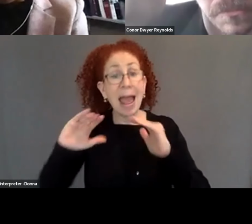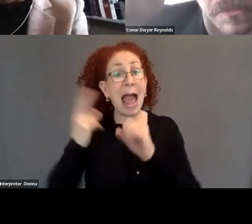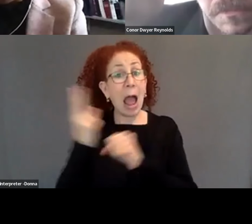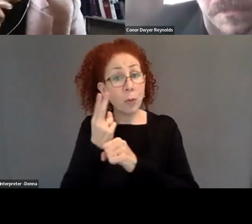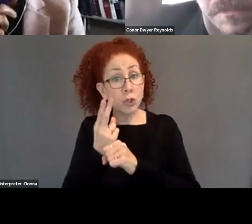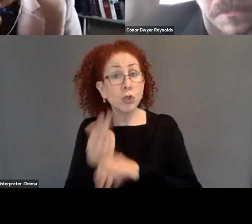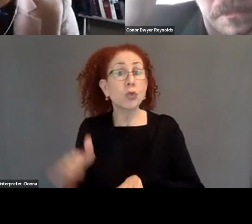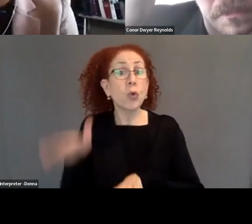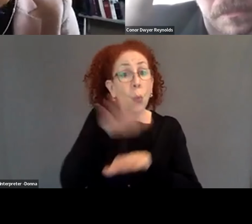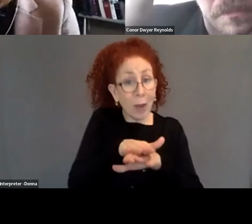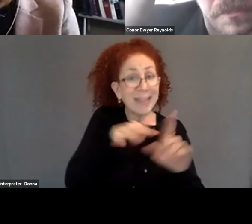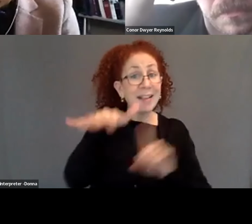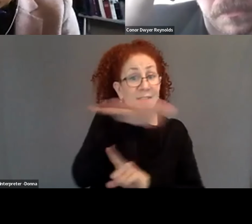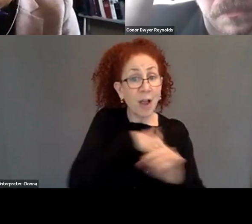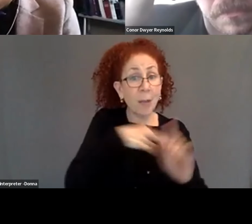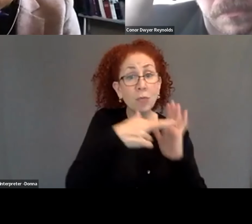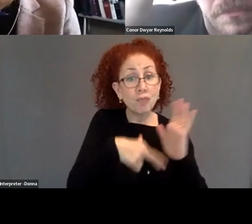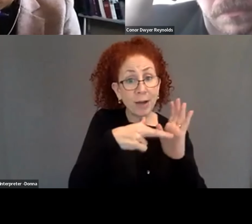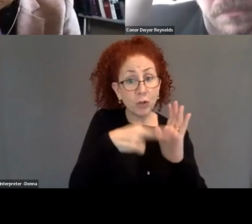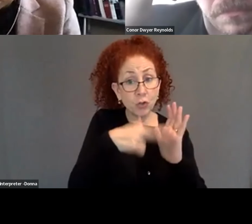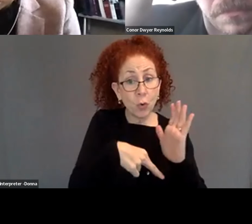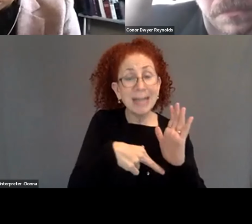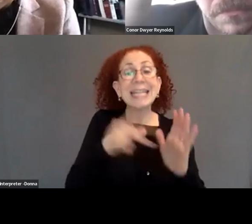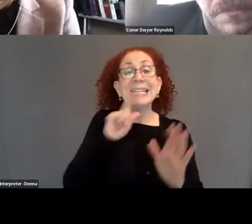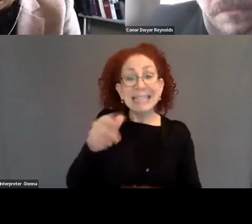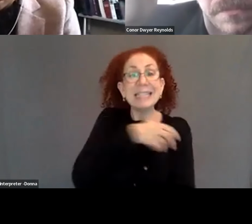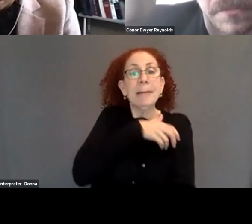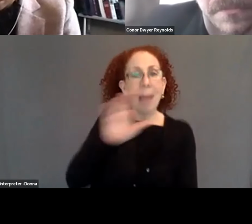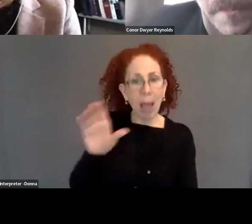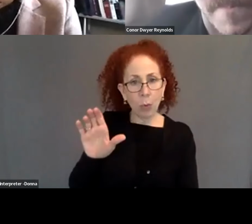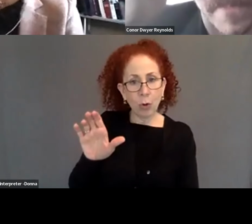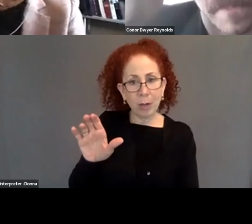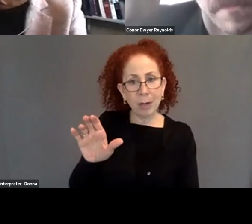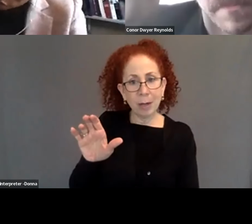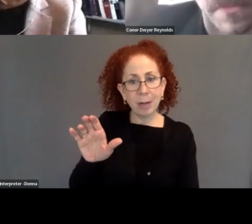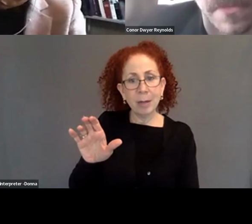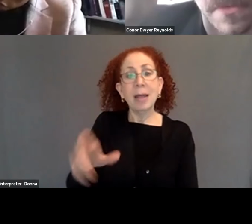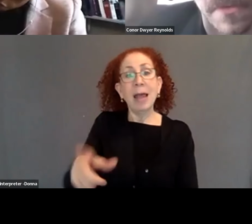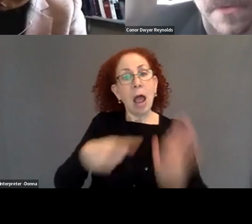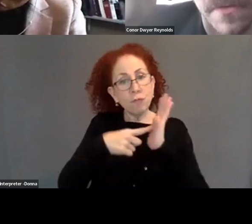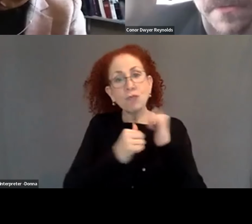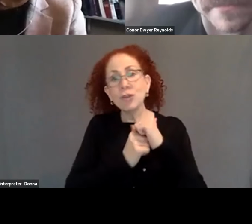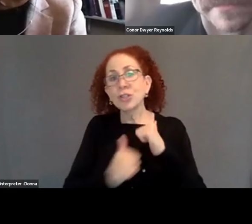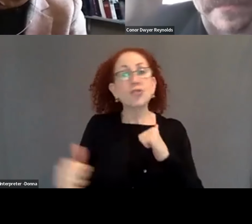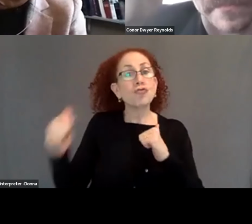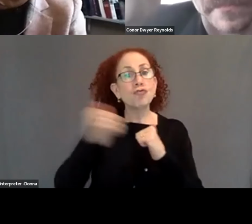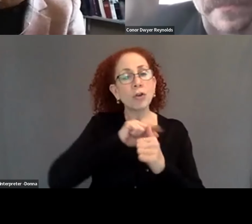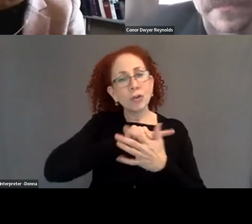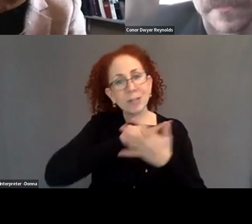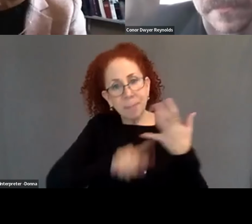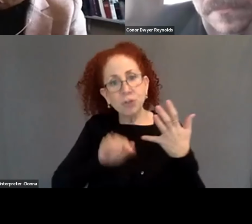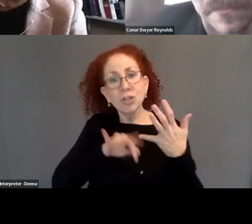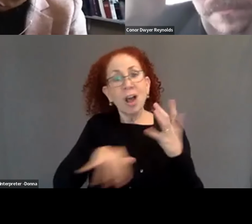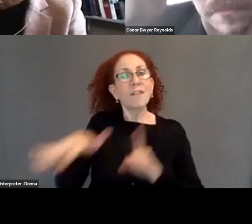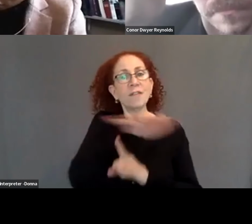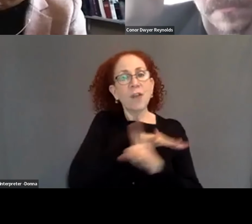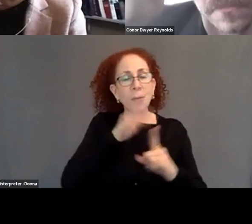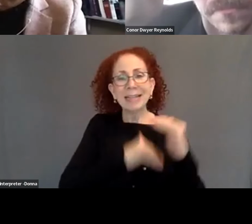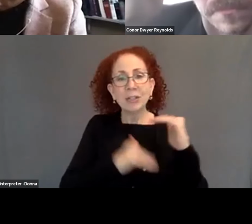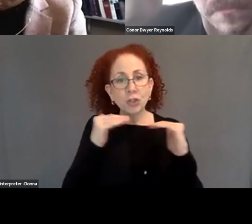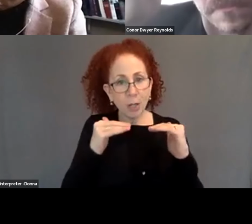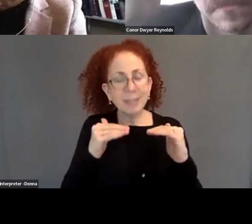environmental regulatory context is empowering and reveals the structural dimensions of environmental injustice